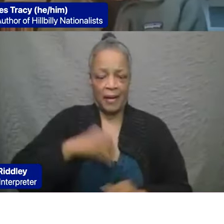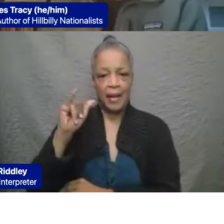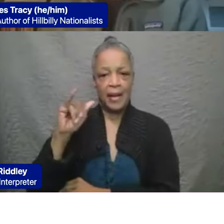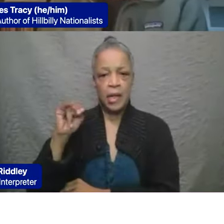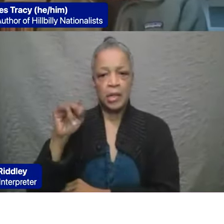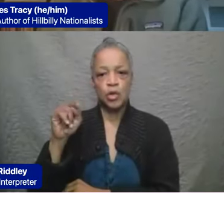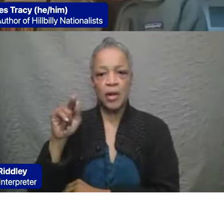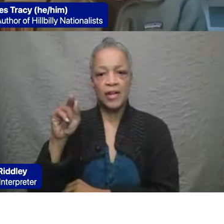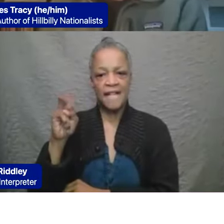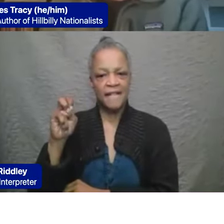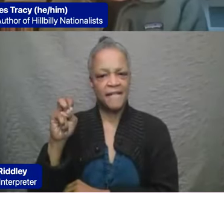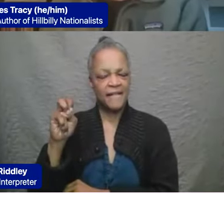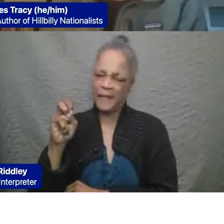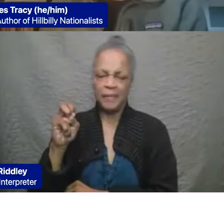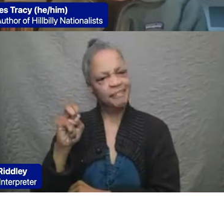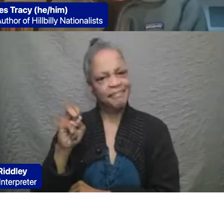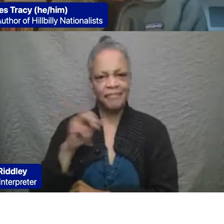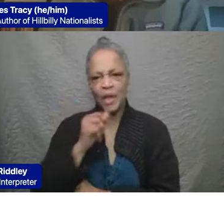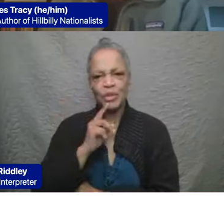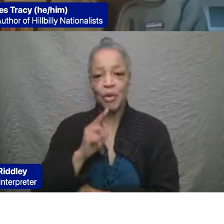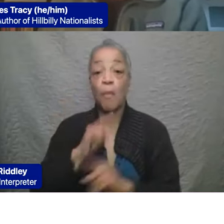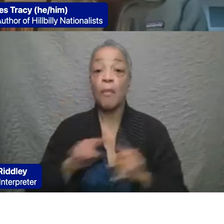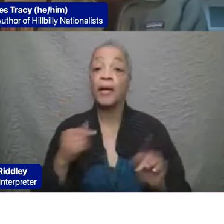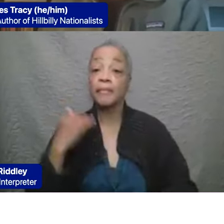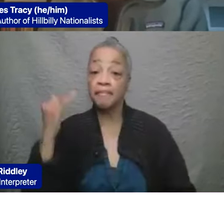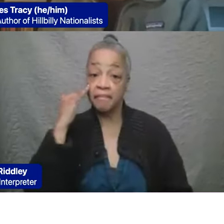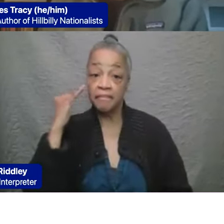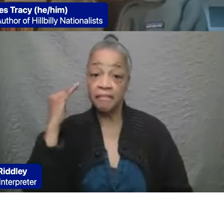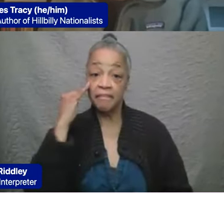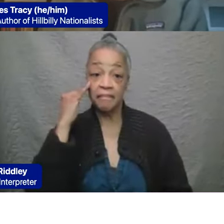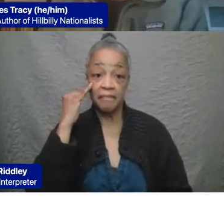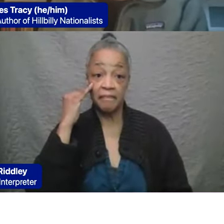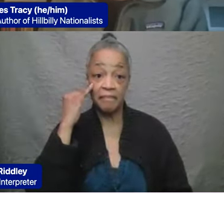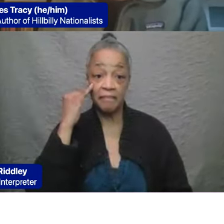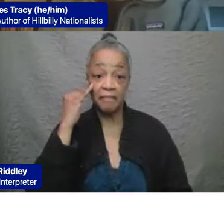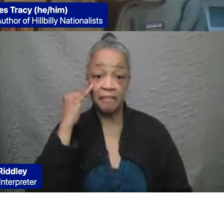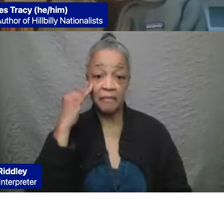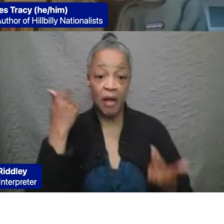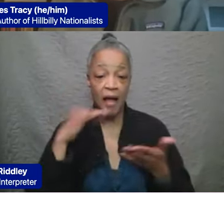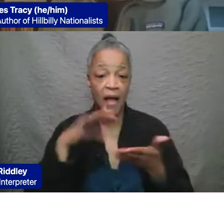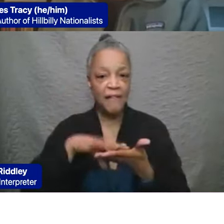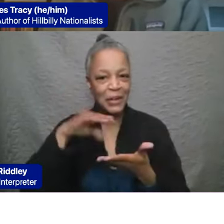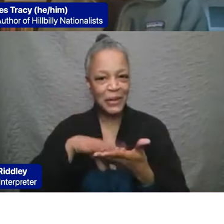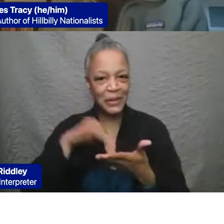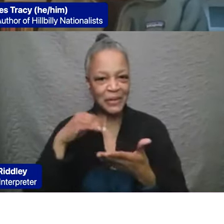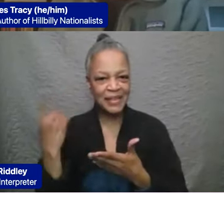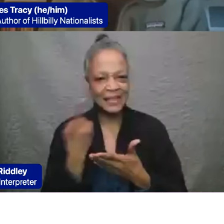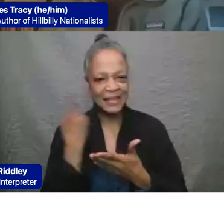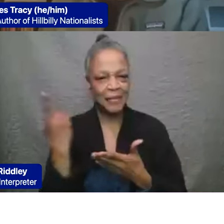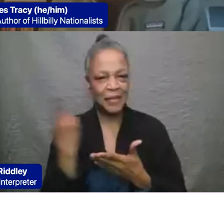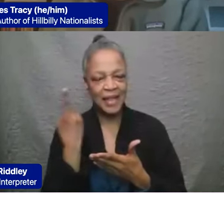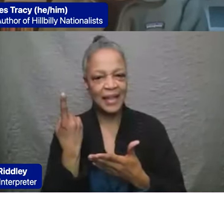not sure about that, but I am sure learned something that is